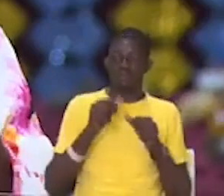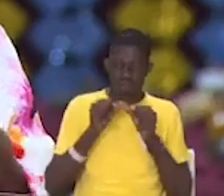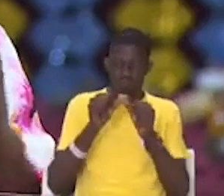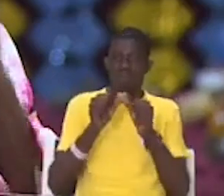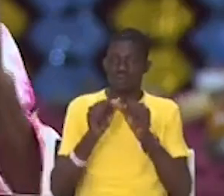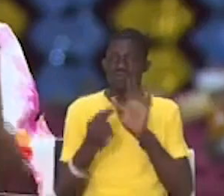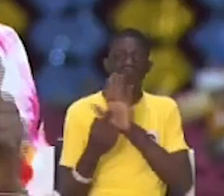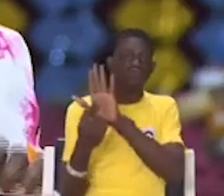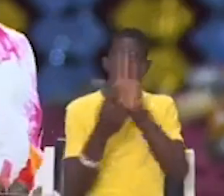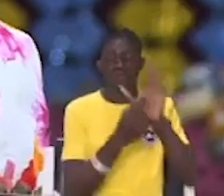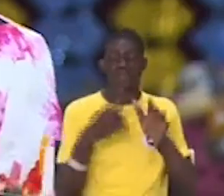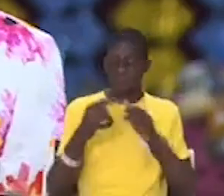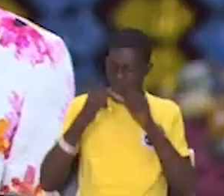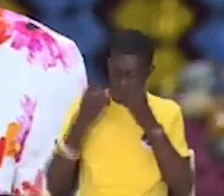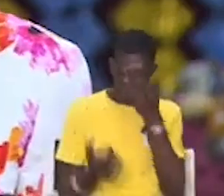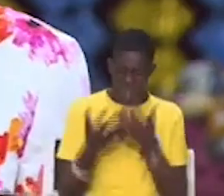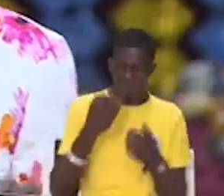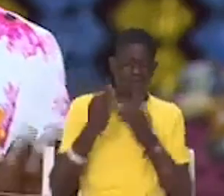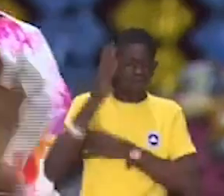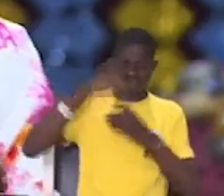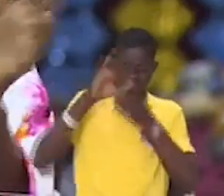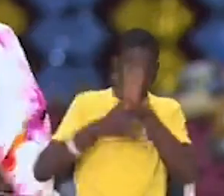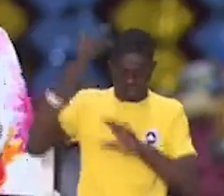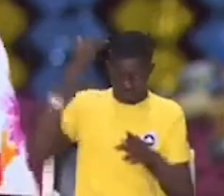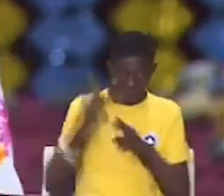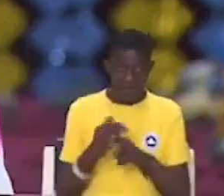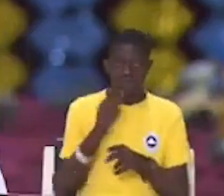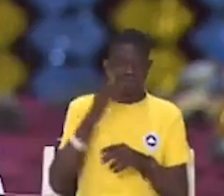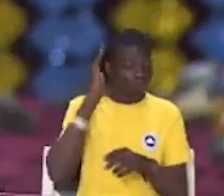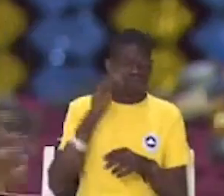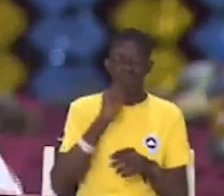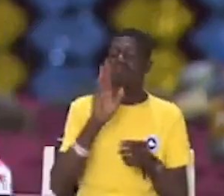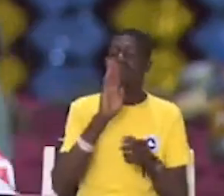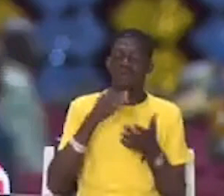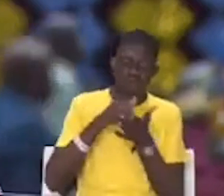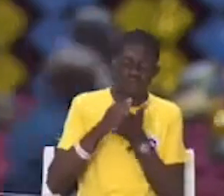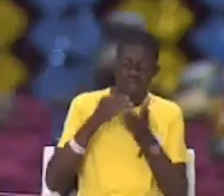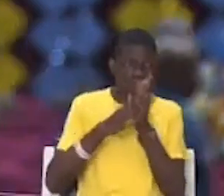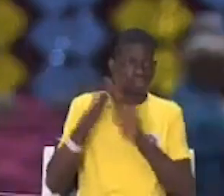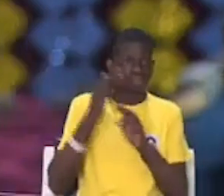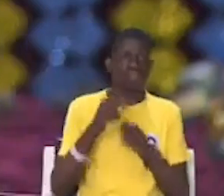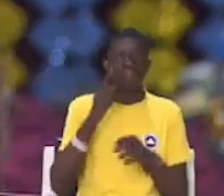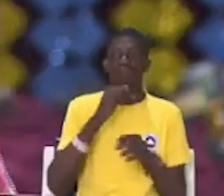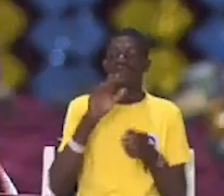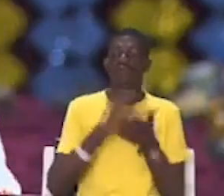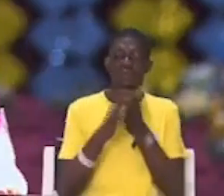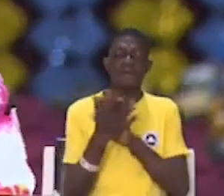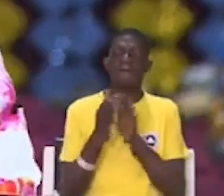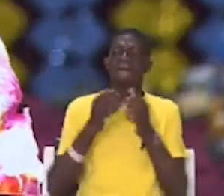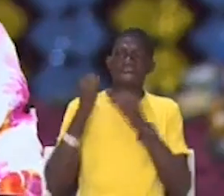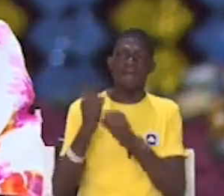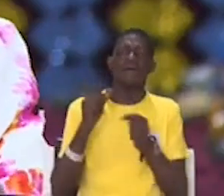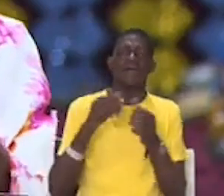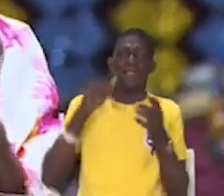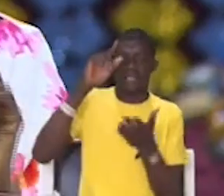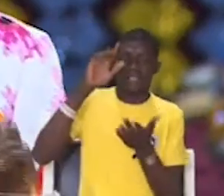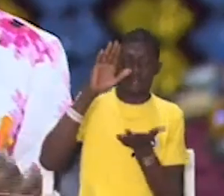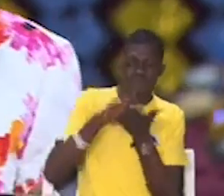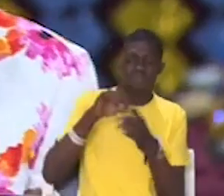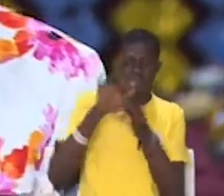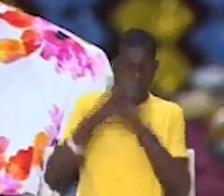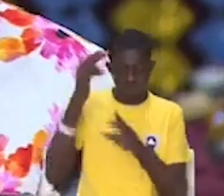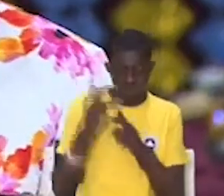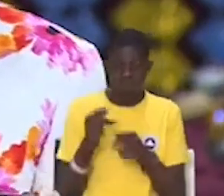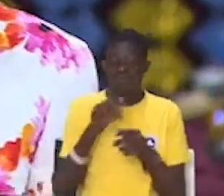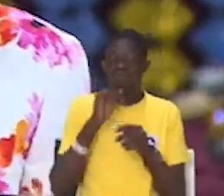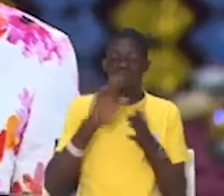the fire of God in the name of Jesus. You no longer be weak. You no longer be powerless. You will no longer be timid in the name